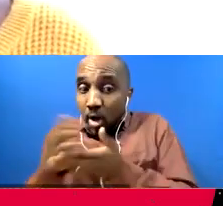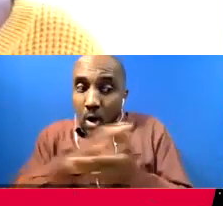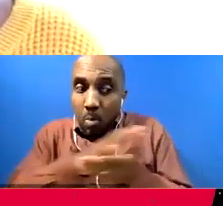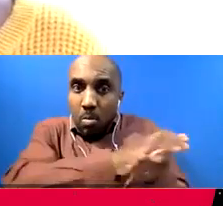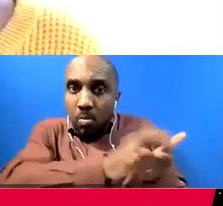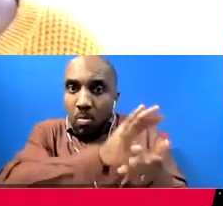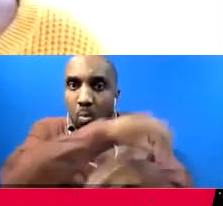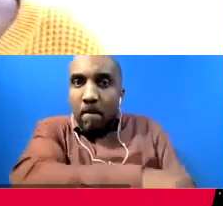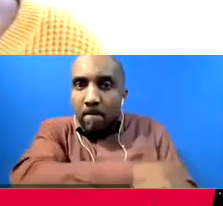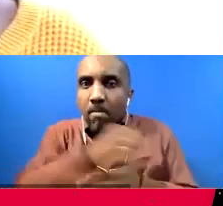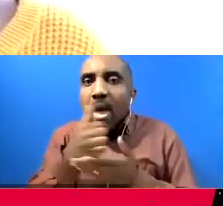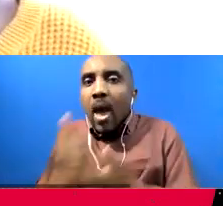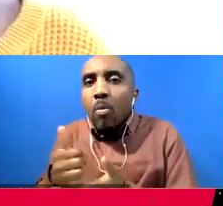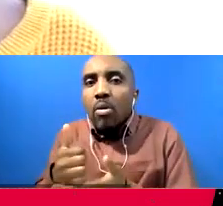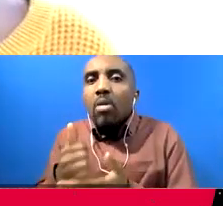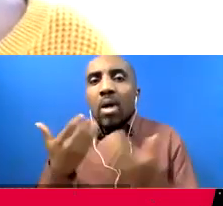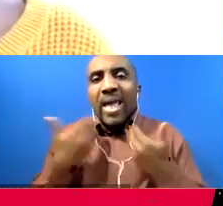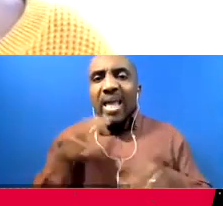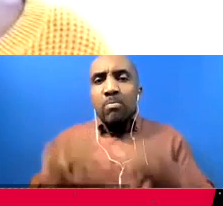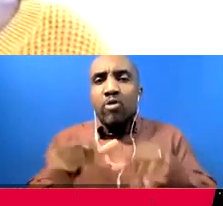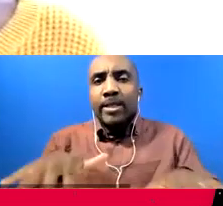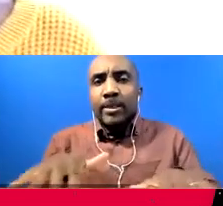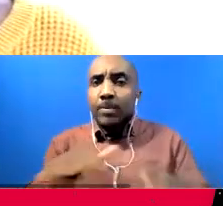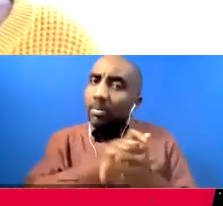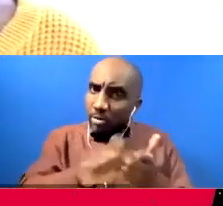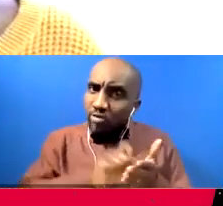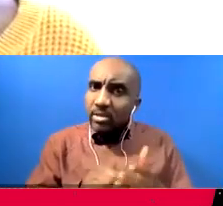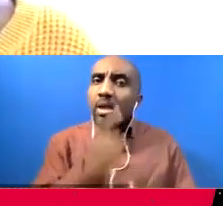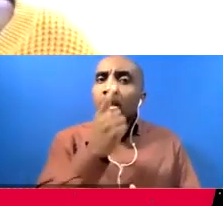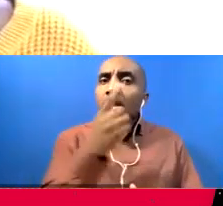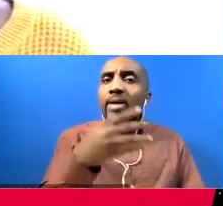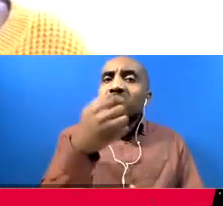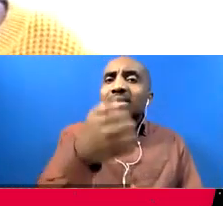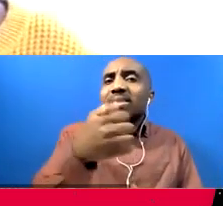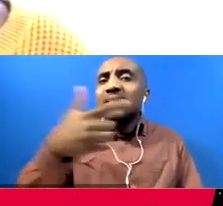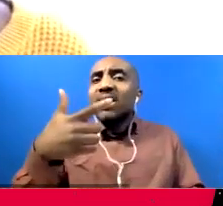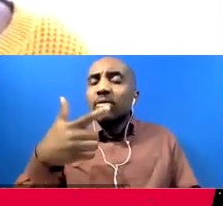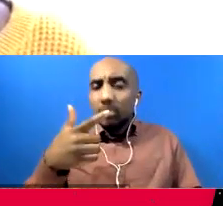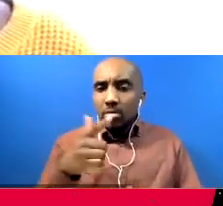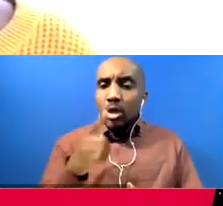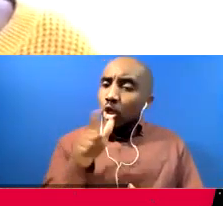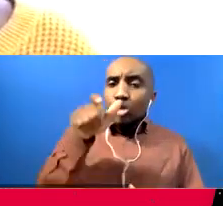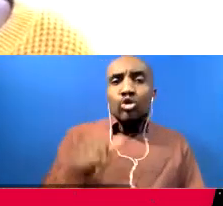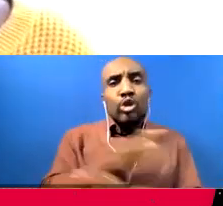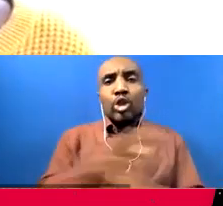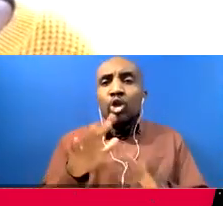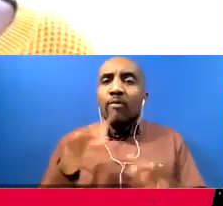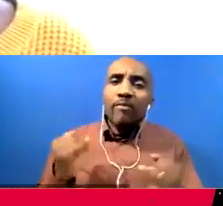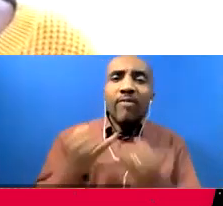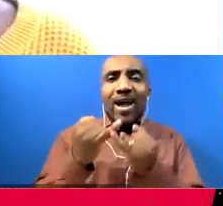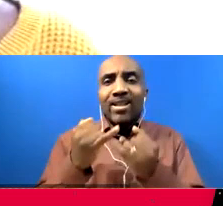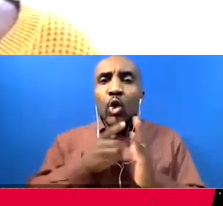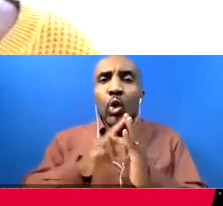larger anti-imperialist struggle. And a few years later, in 1967, the Student Nonviolent Coordinating Committee published a paper